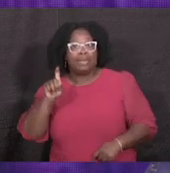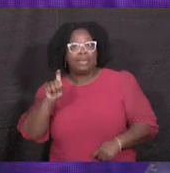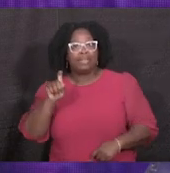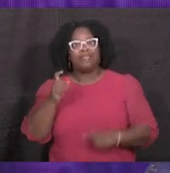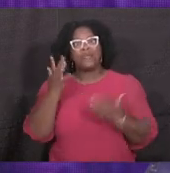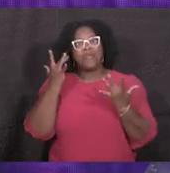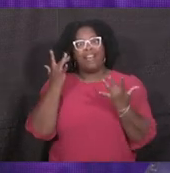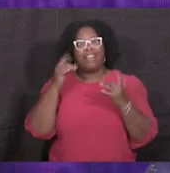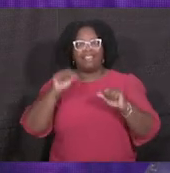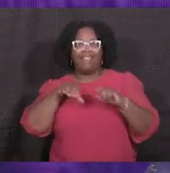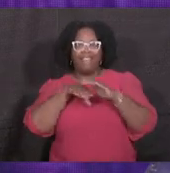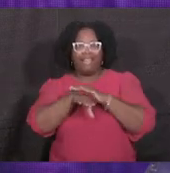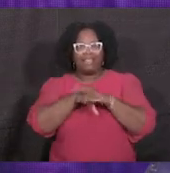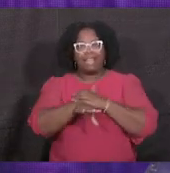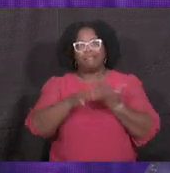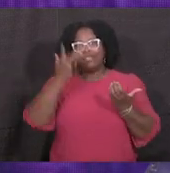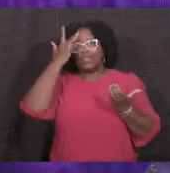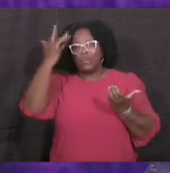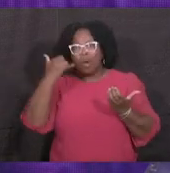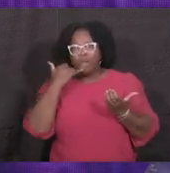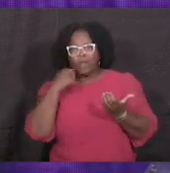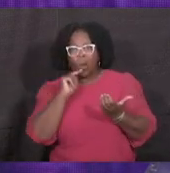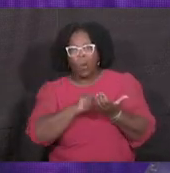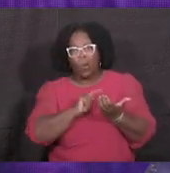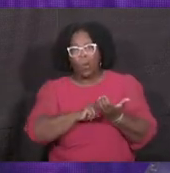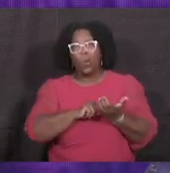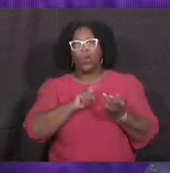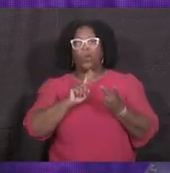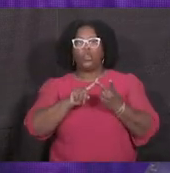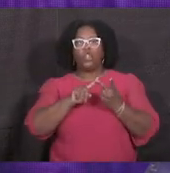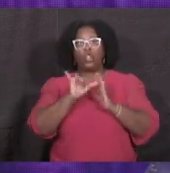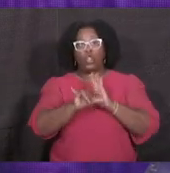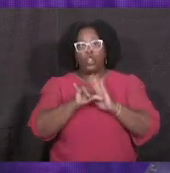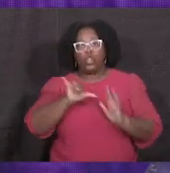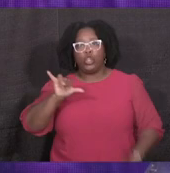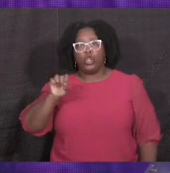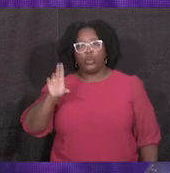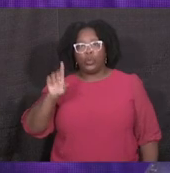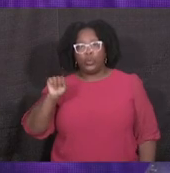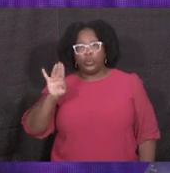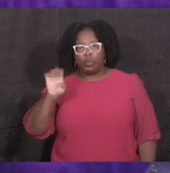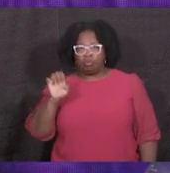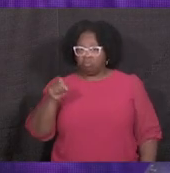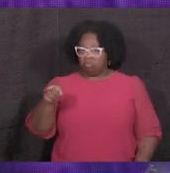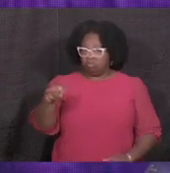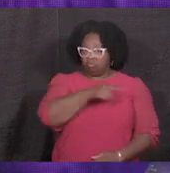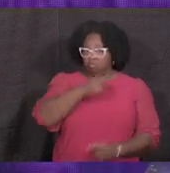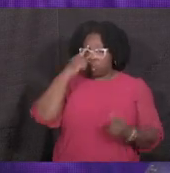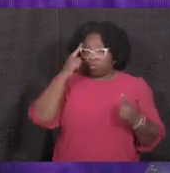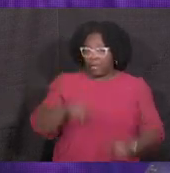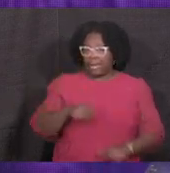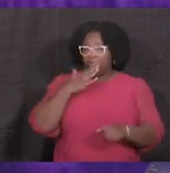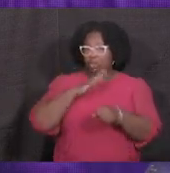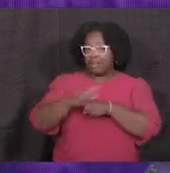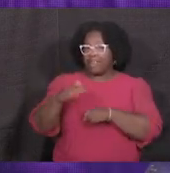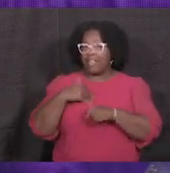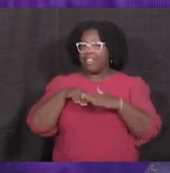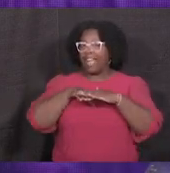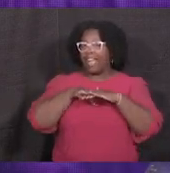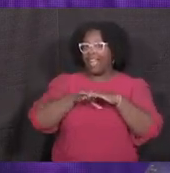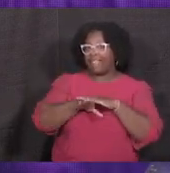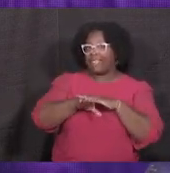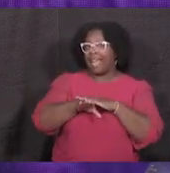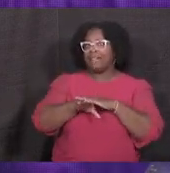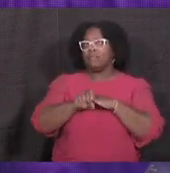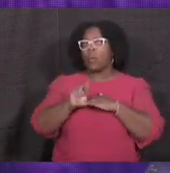things like a smartphone, things like YouTube. Do you agree with that? Is that enough to have access to those things?